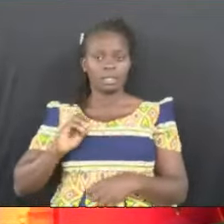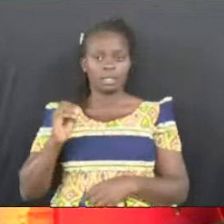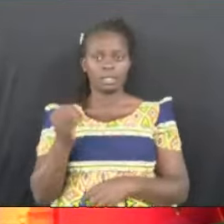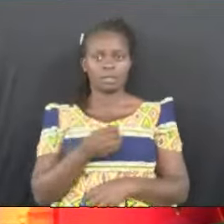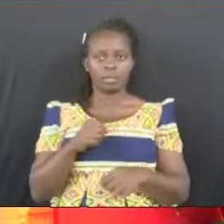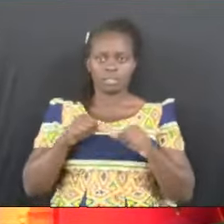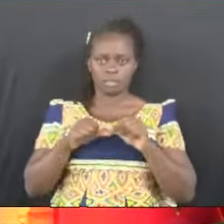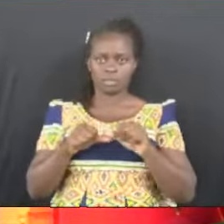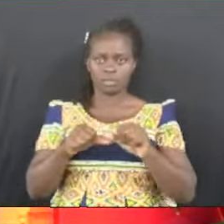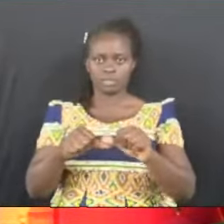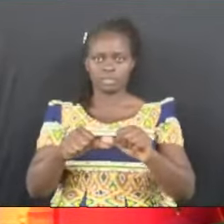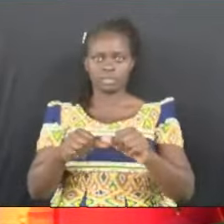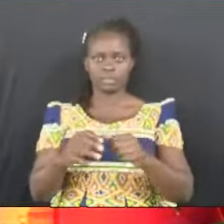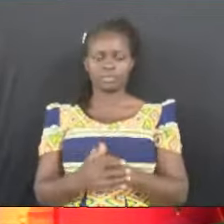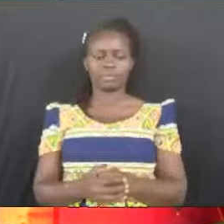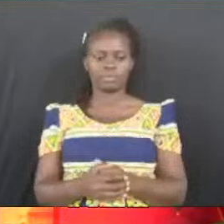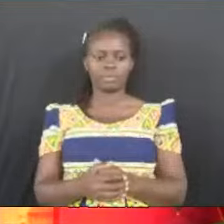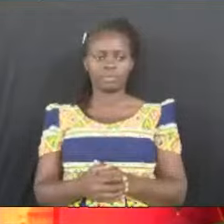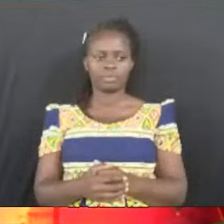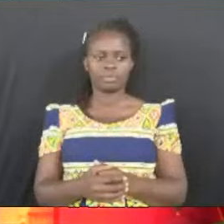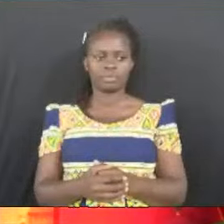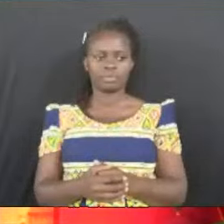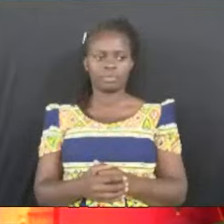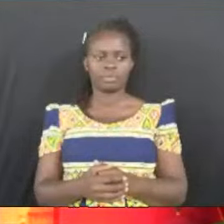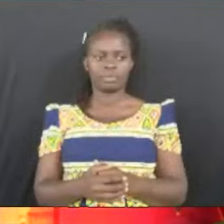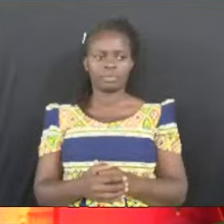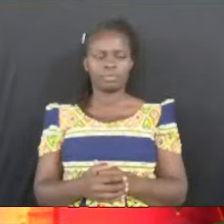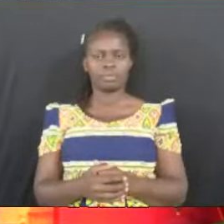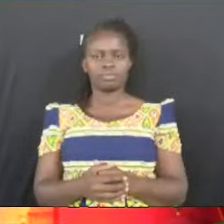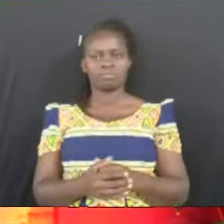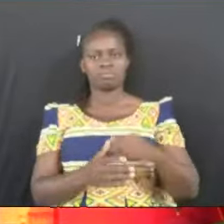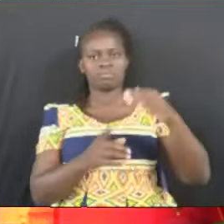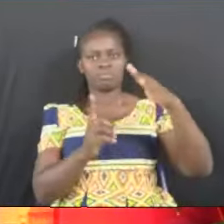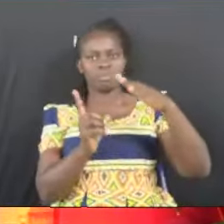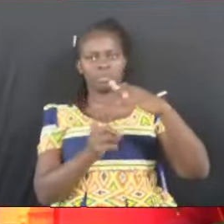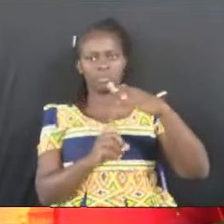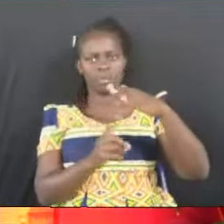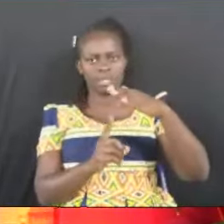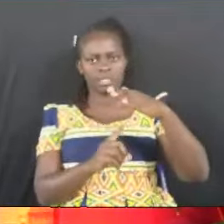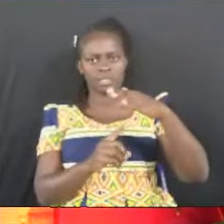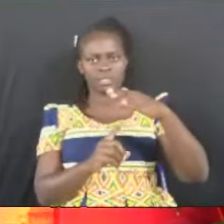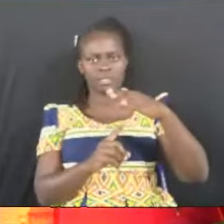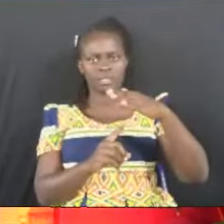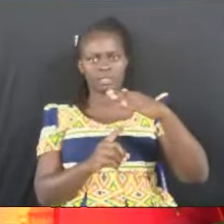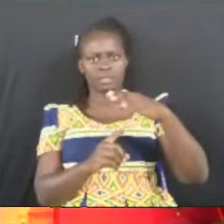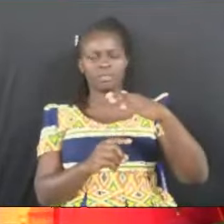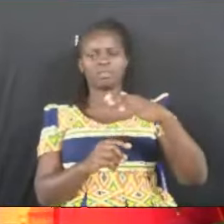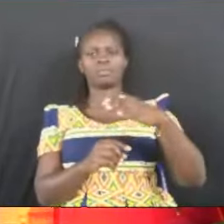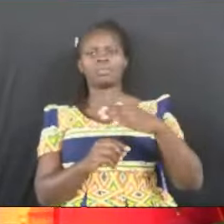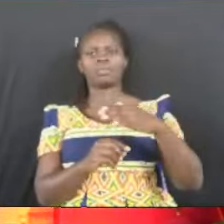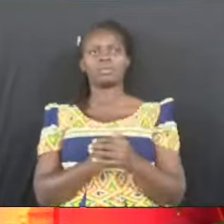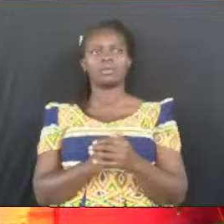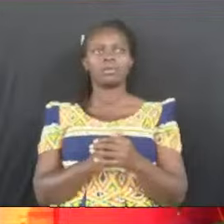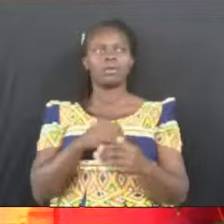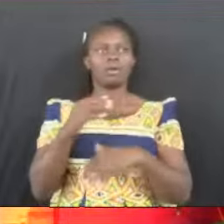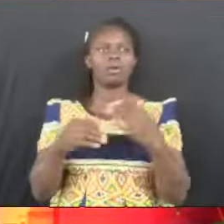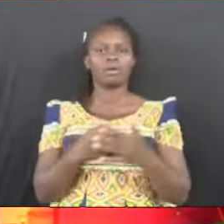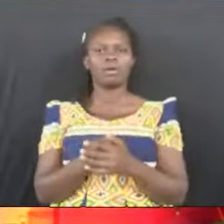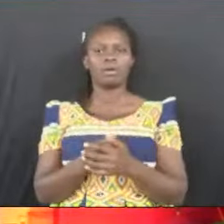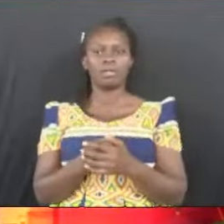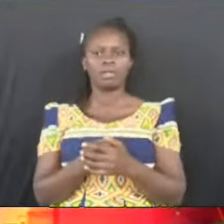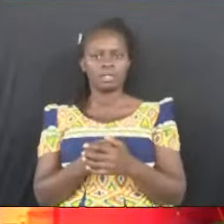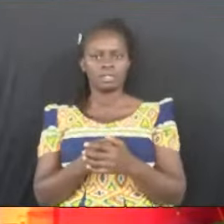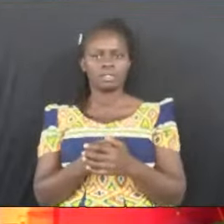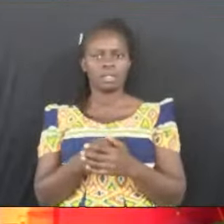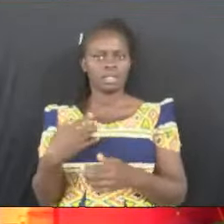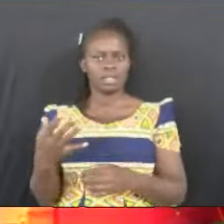little more. This is like the Ministry of Foreign Affairs. So imagine a country without